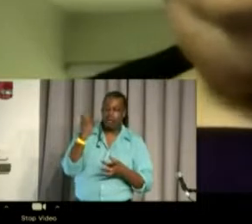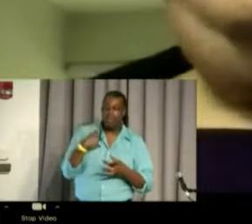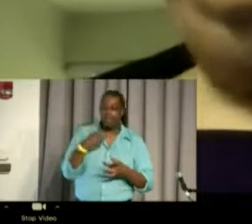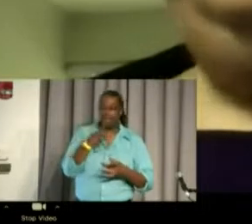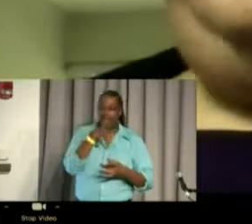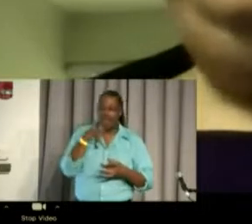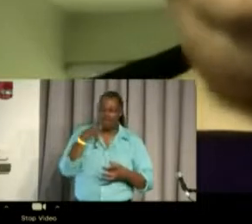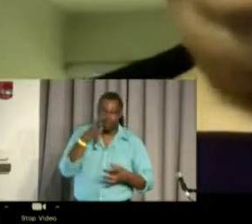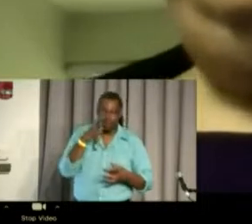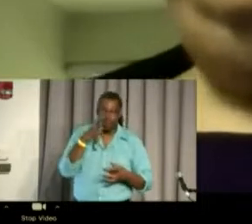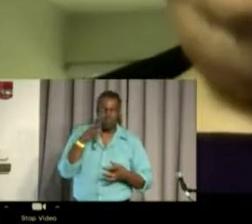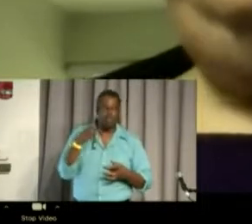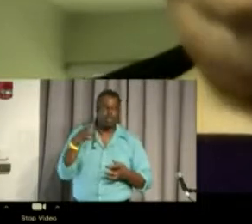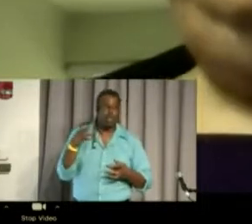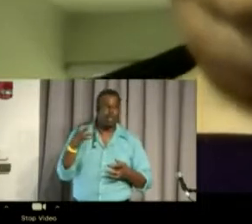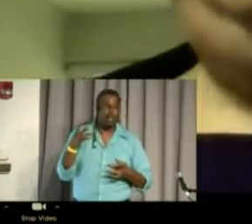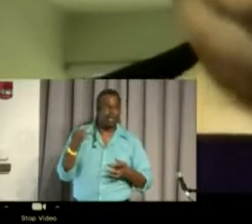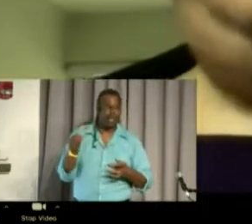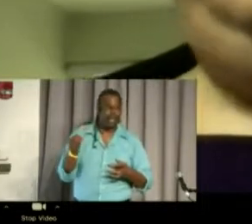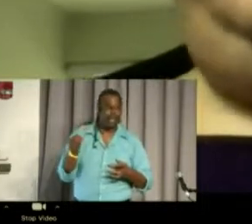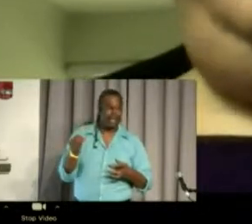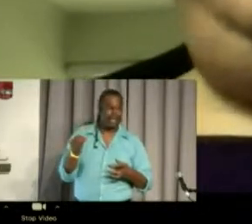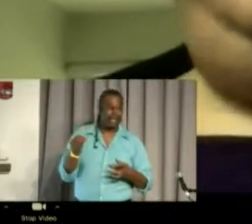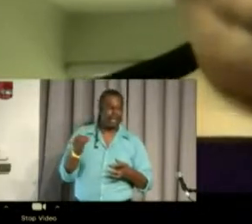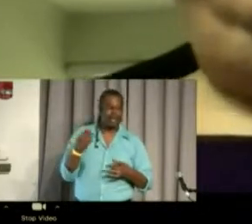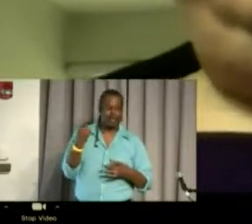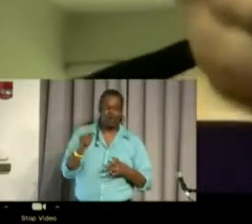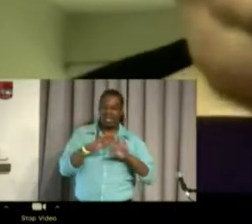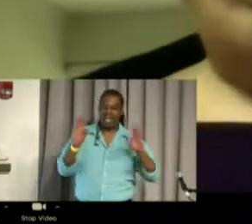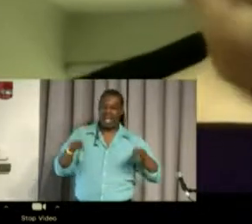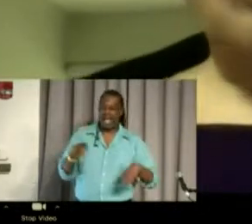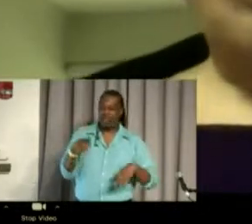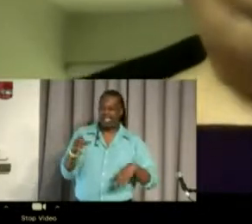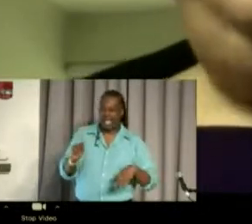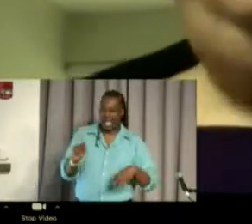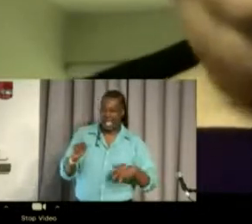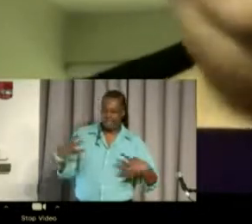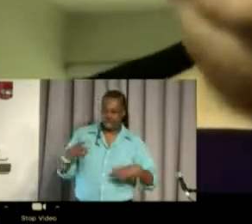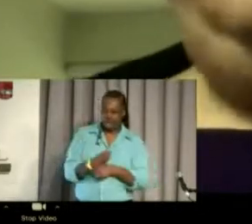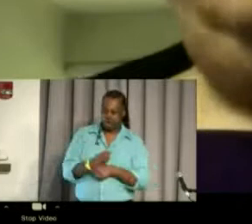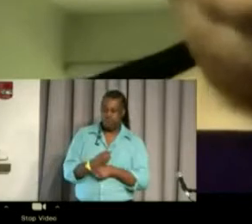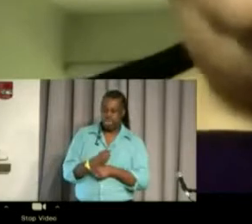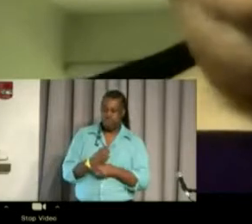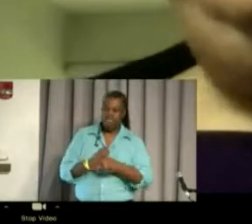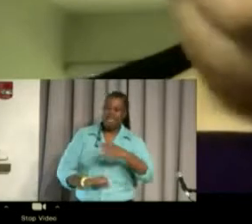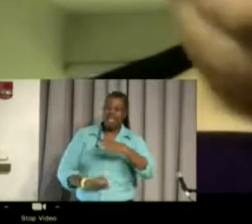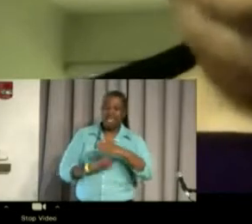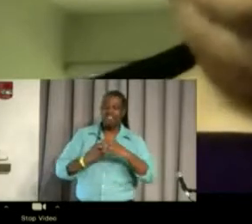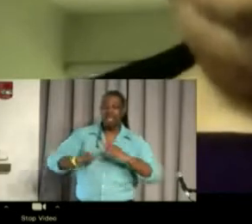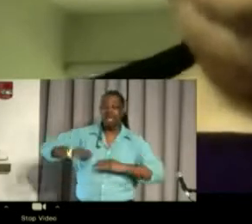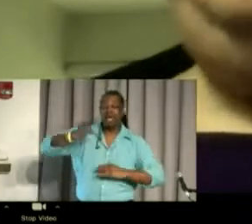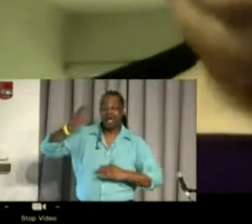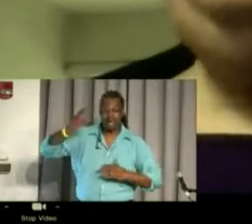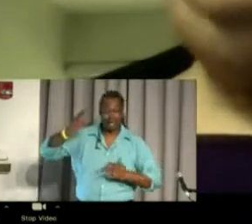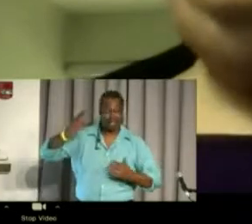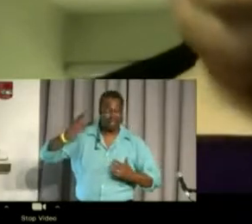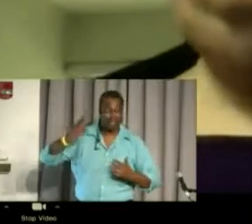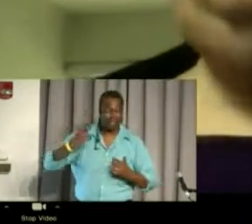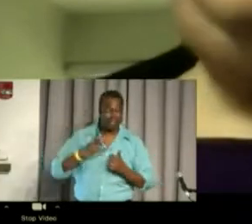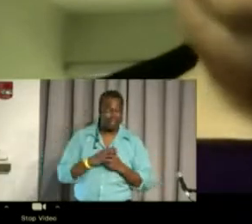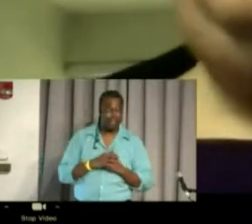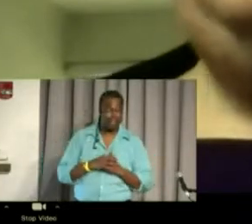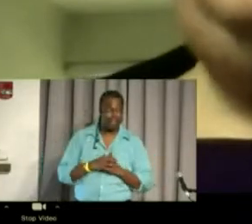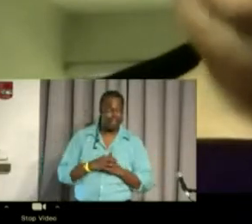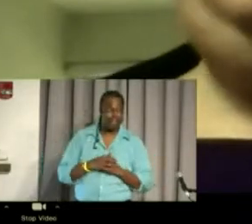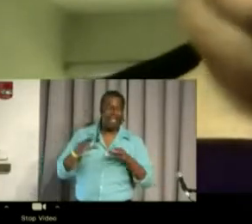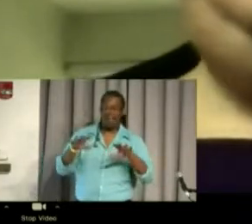extraction, greenhouse gas concentrations reached a record high. In the summer of 2020, Arctic ice mass was at the lowest level